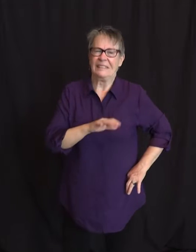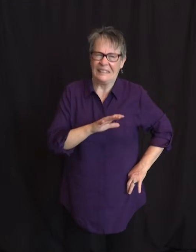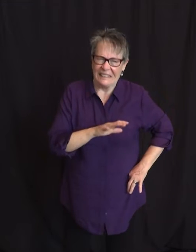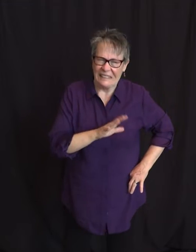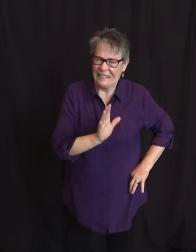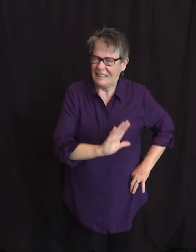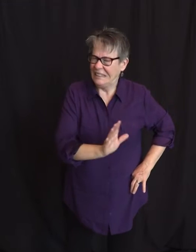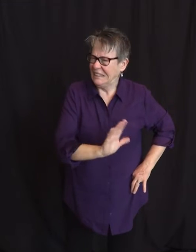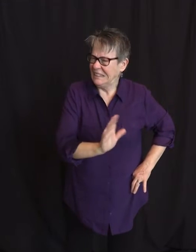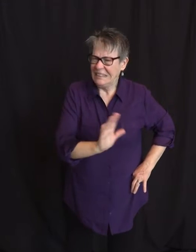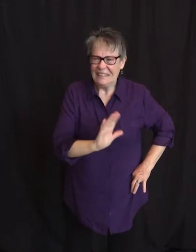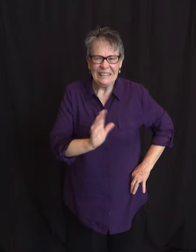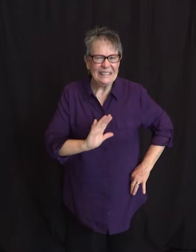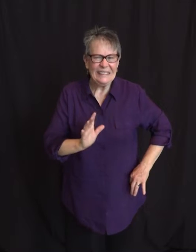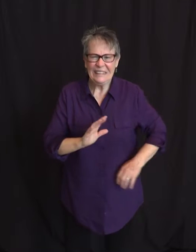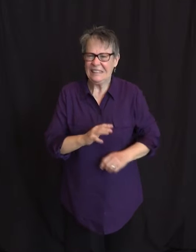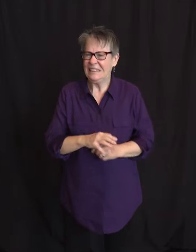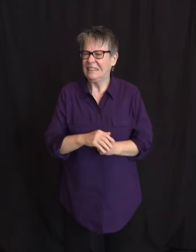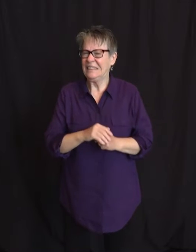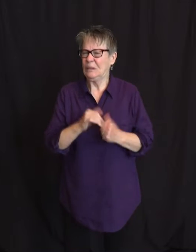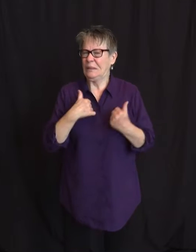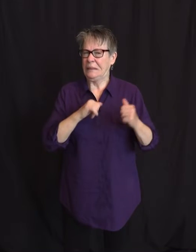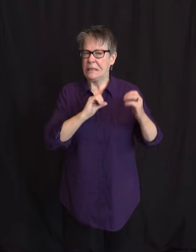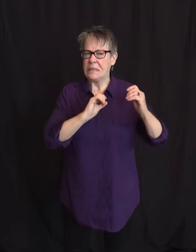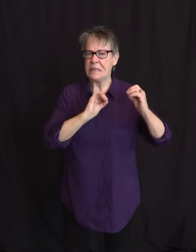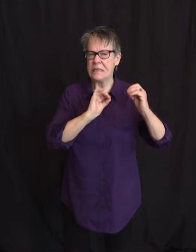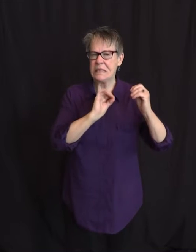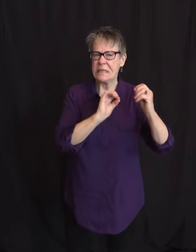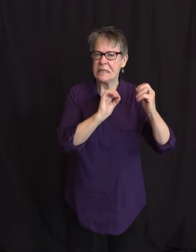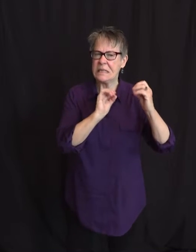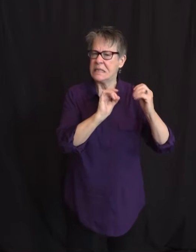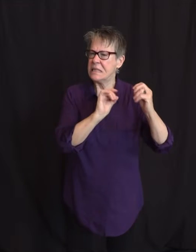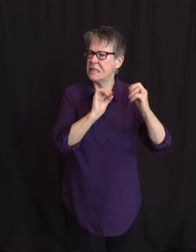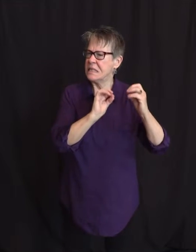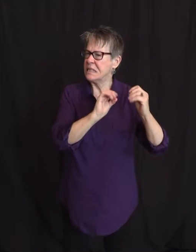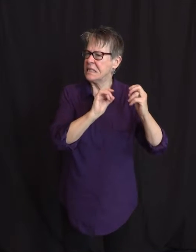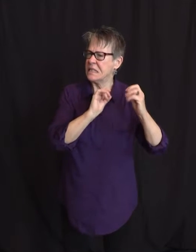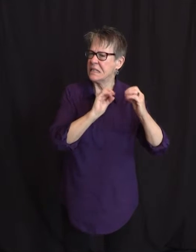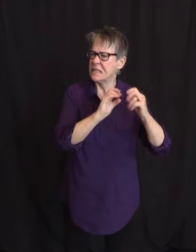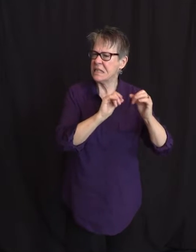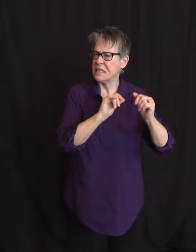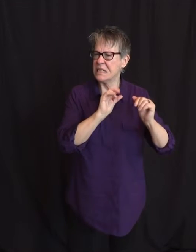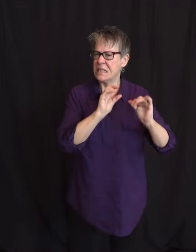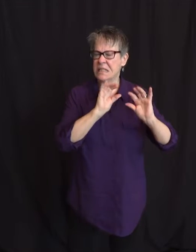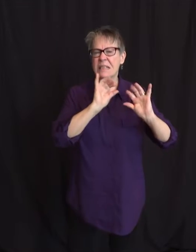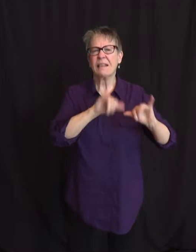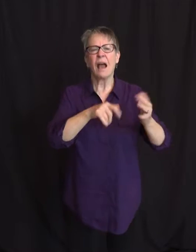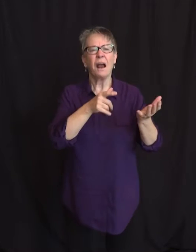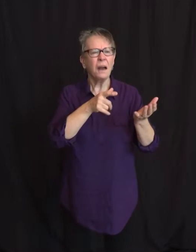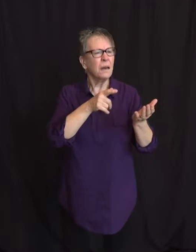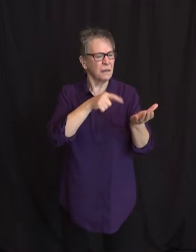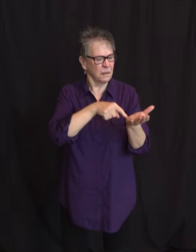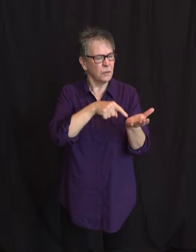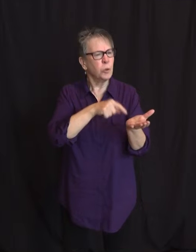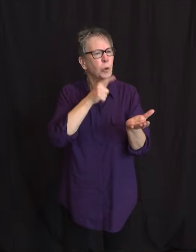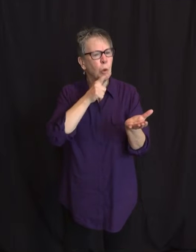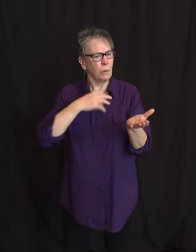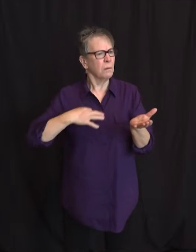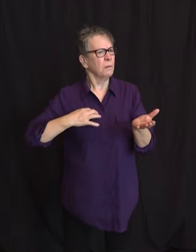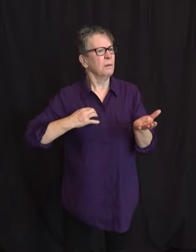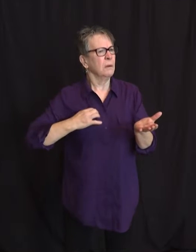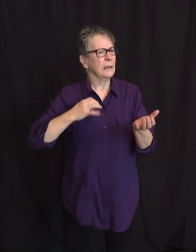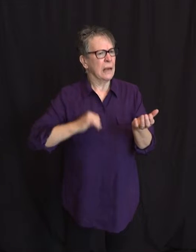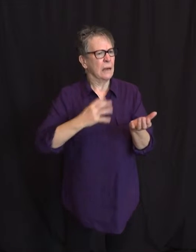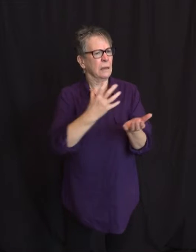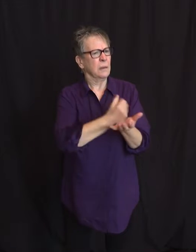pass. The other issue that we have been working on, and this has also been intensely frustrating over the last couple of weeks,